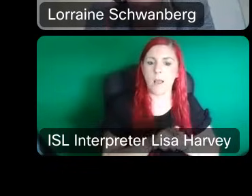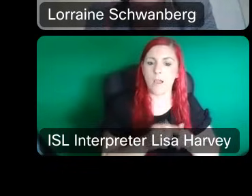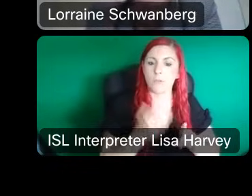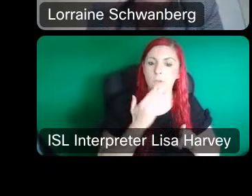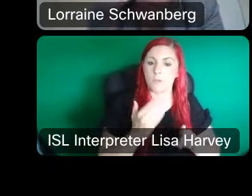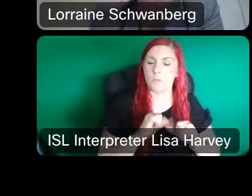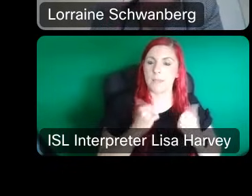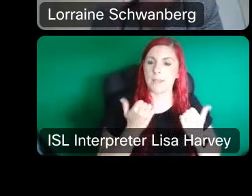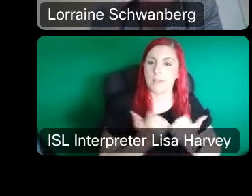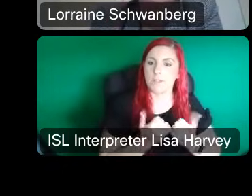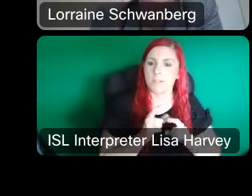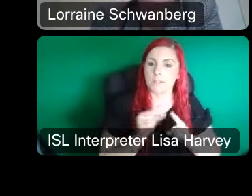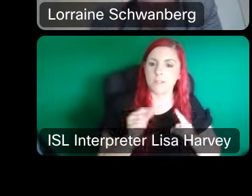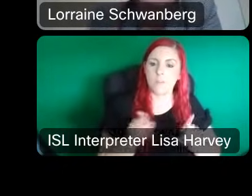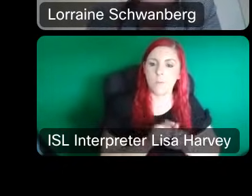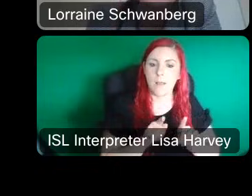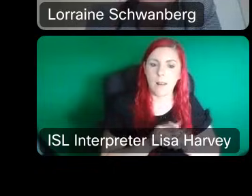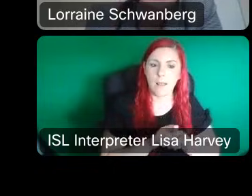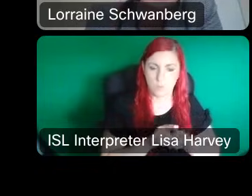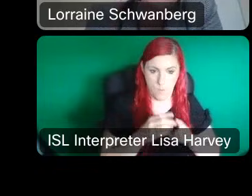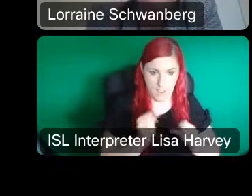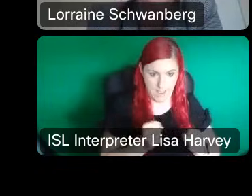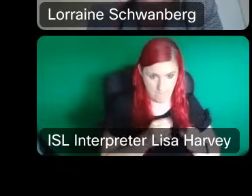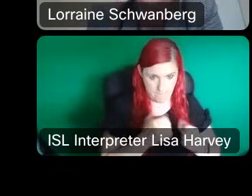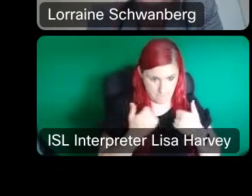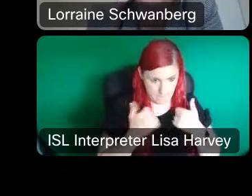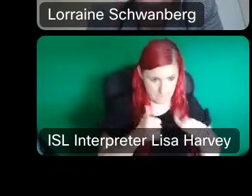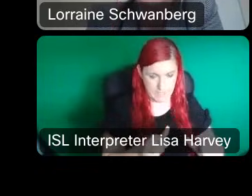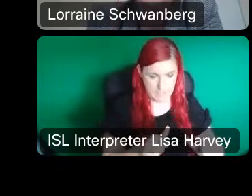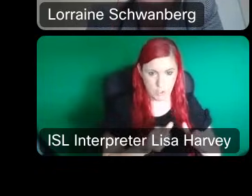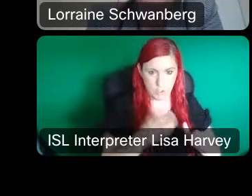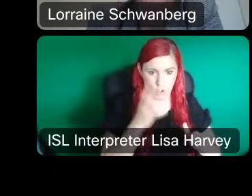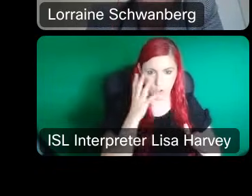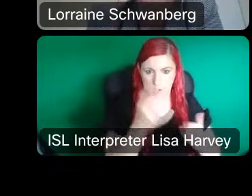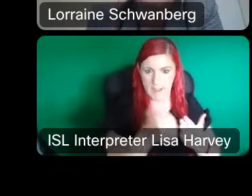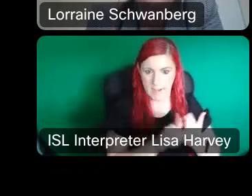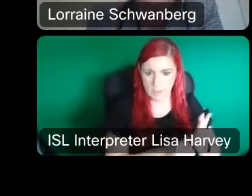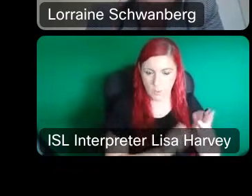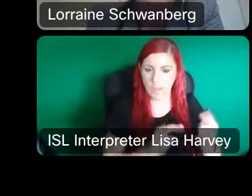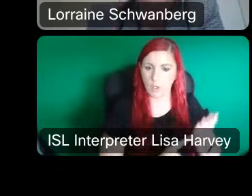with that. So we have the implementation checklist, which you can use within your service